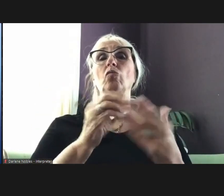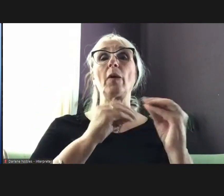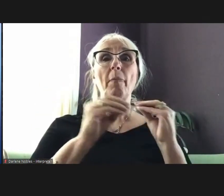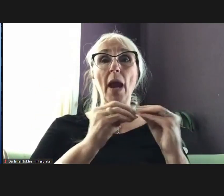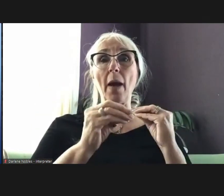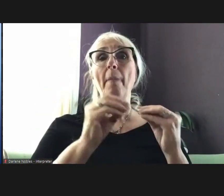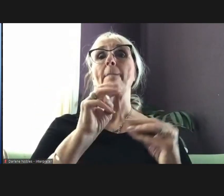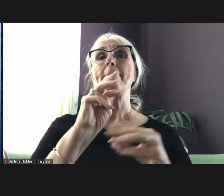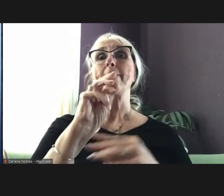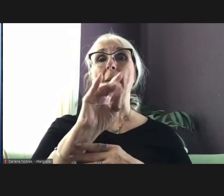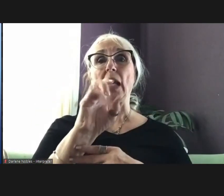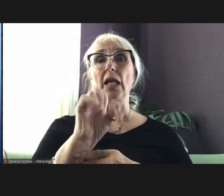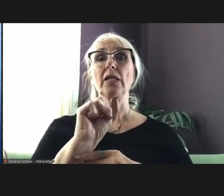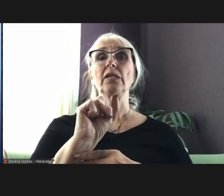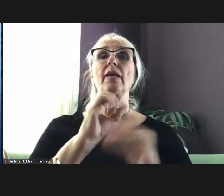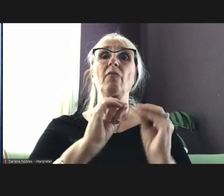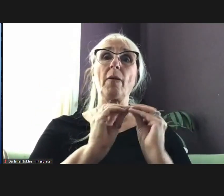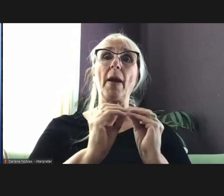department.